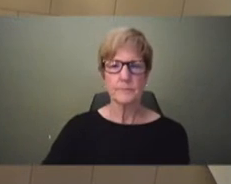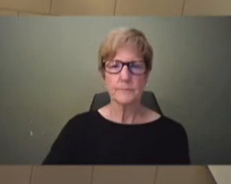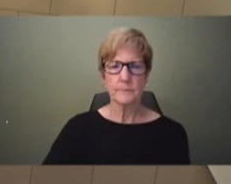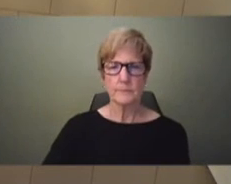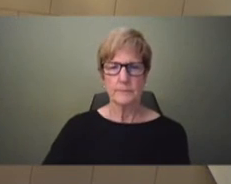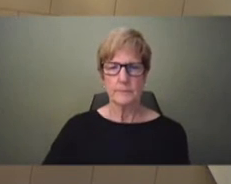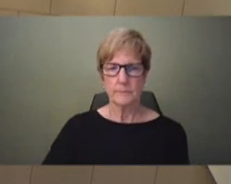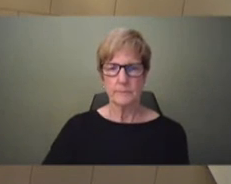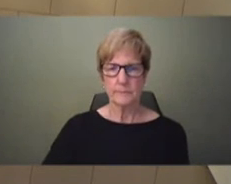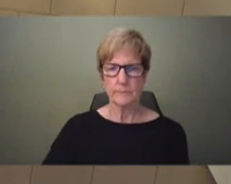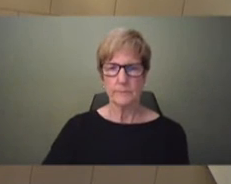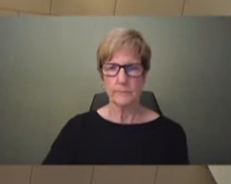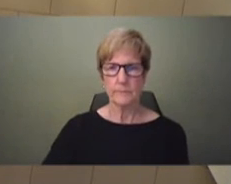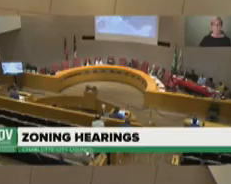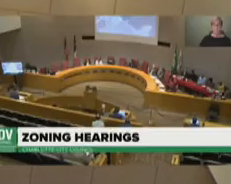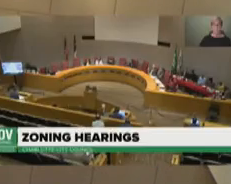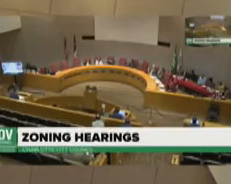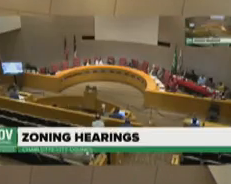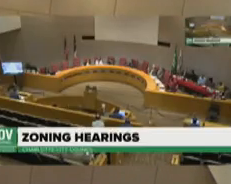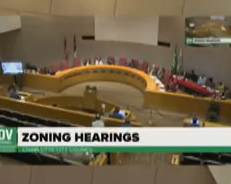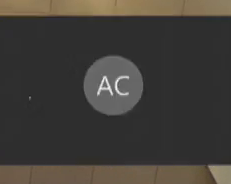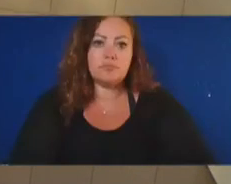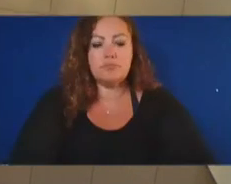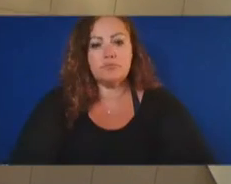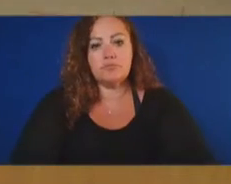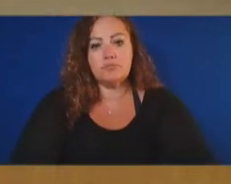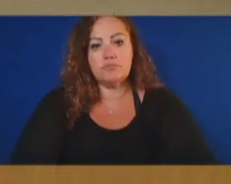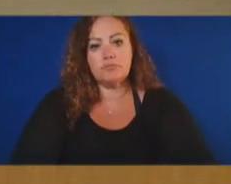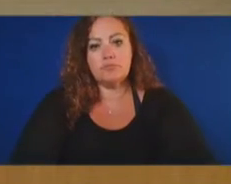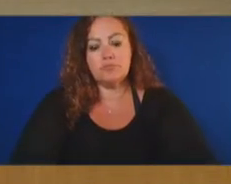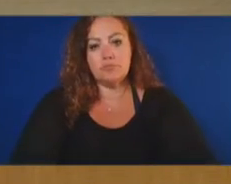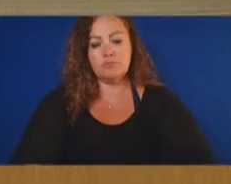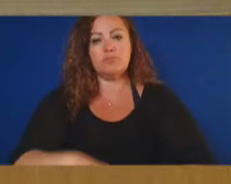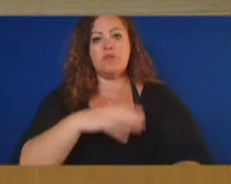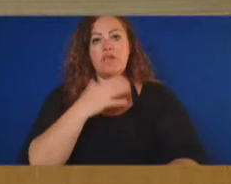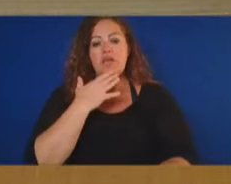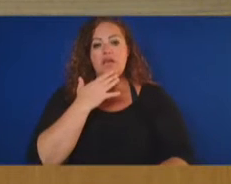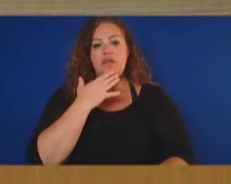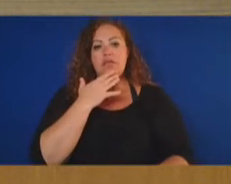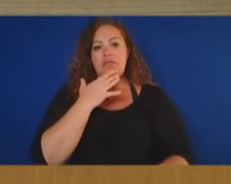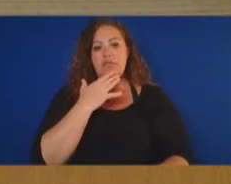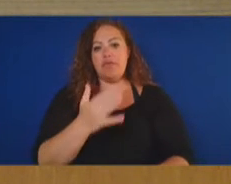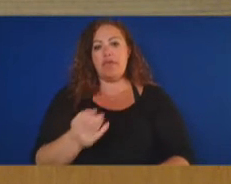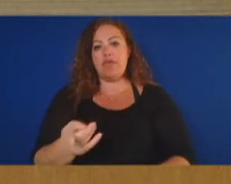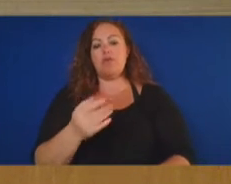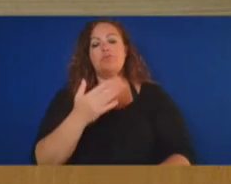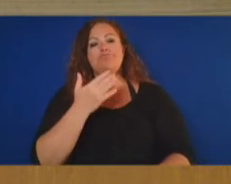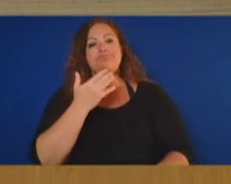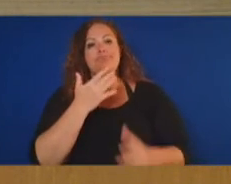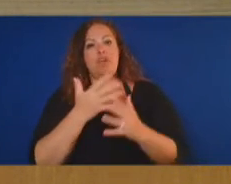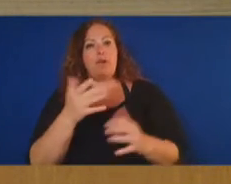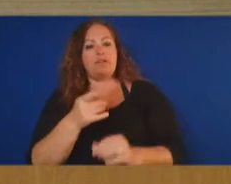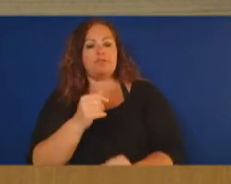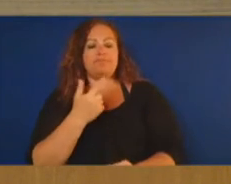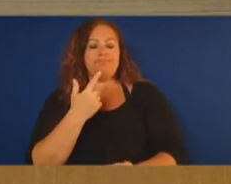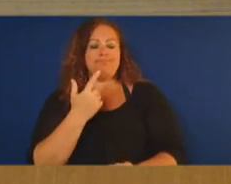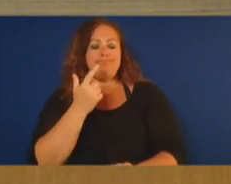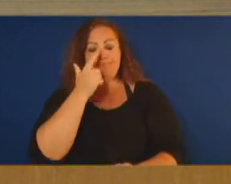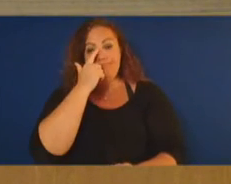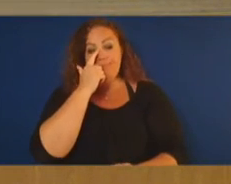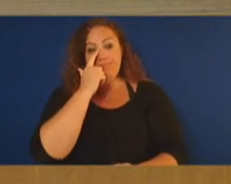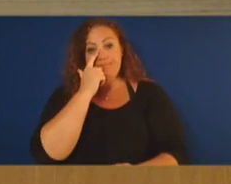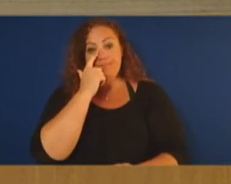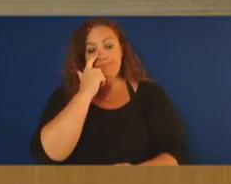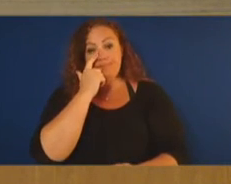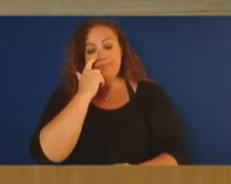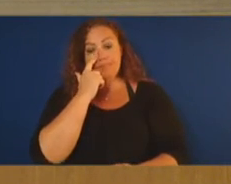Mr Ferguson you have three minutes thank you uh good evening mayor potim council zoning committee uh I think Dave highlighted a lot